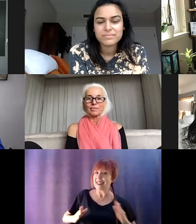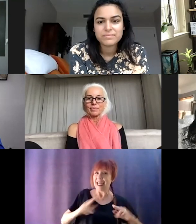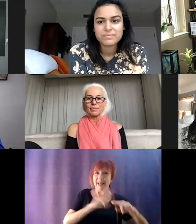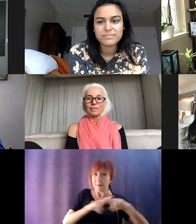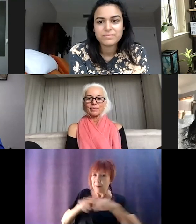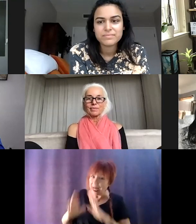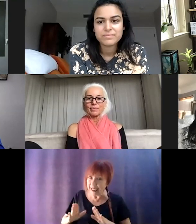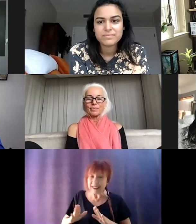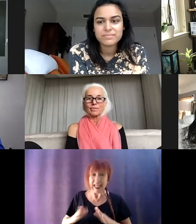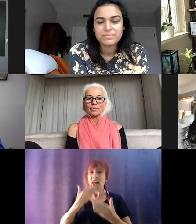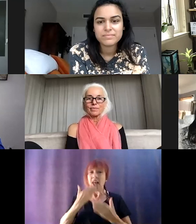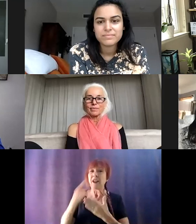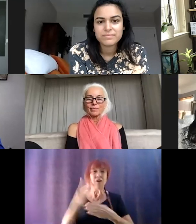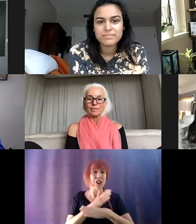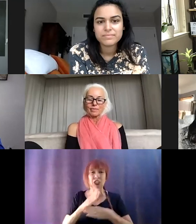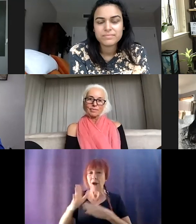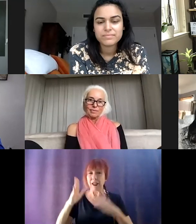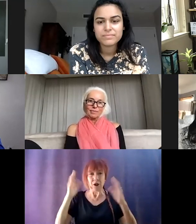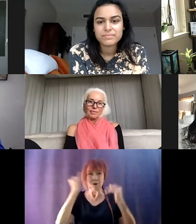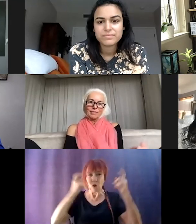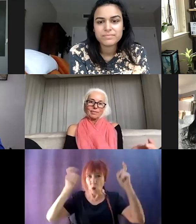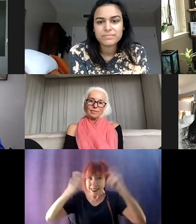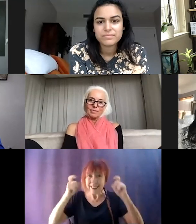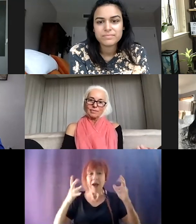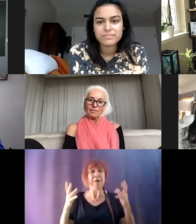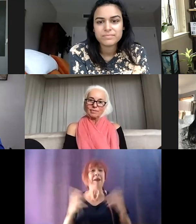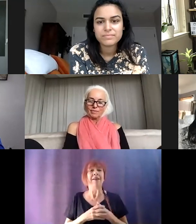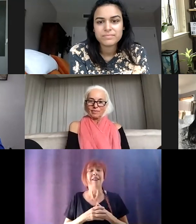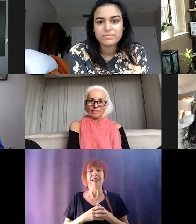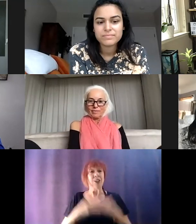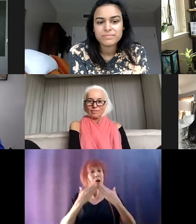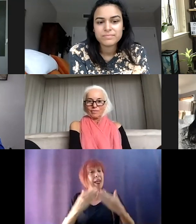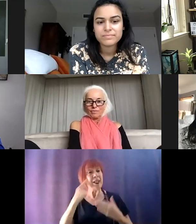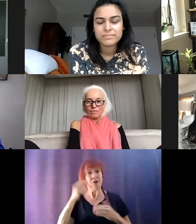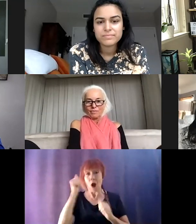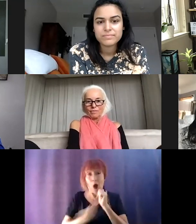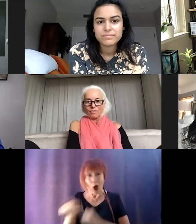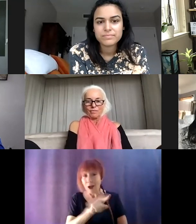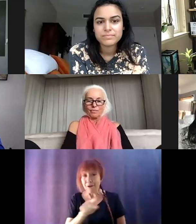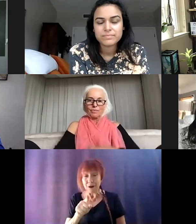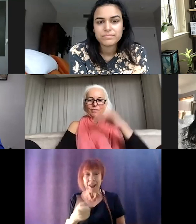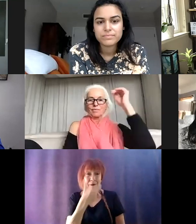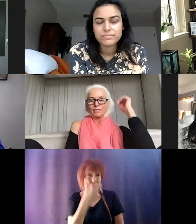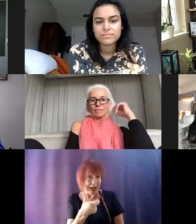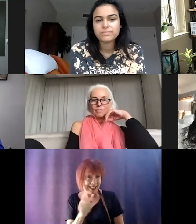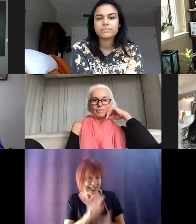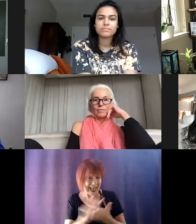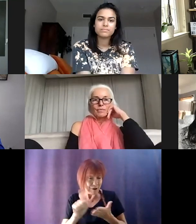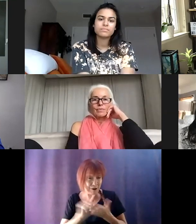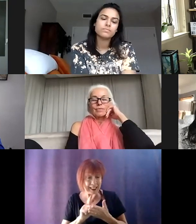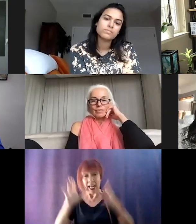insight. A very special thanks to all of you who've been tuning in each week for our President's Task Force on